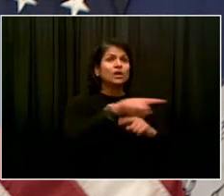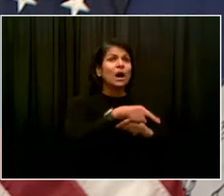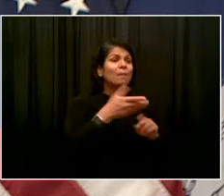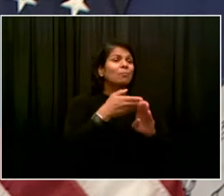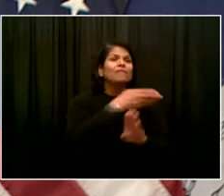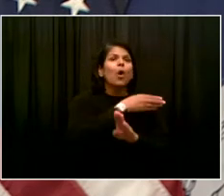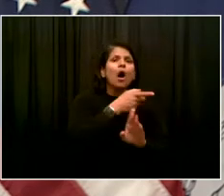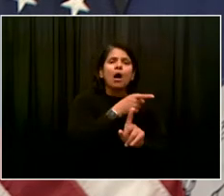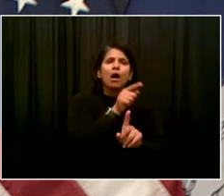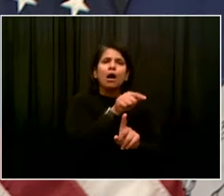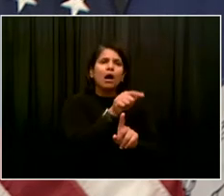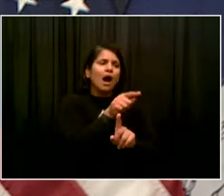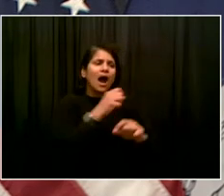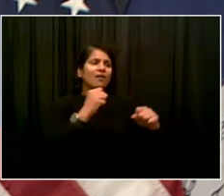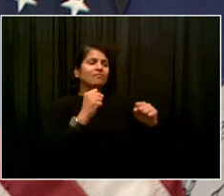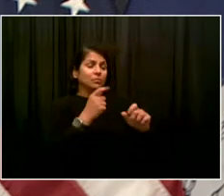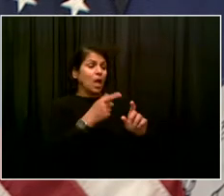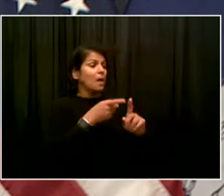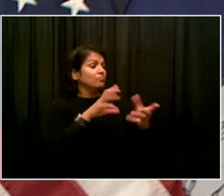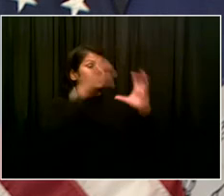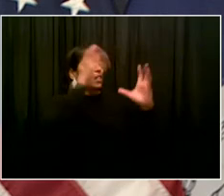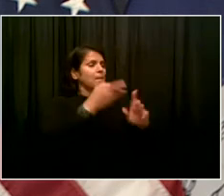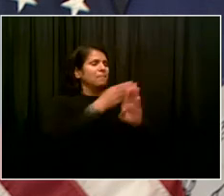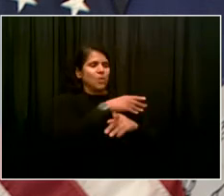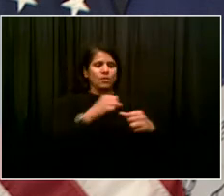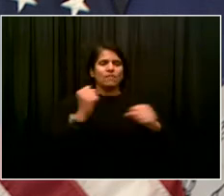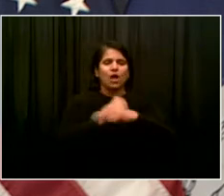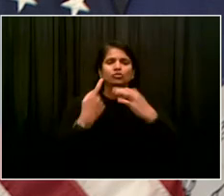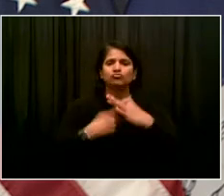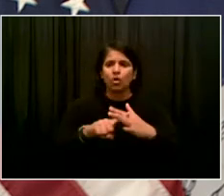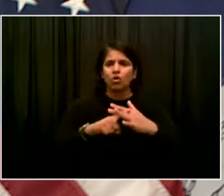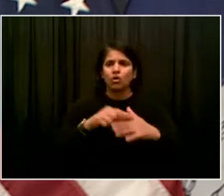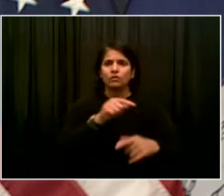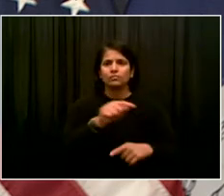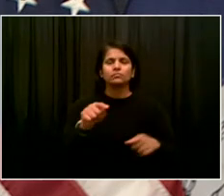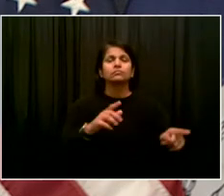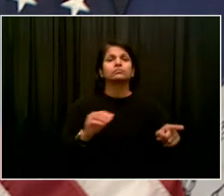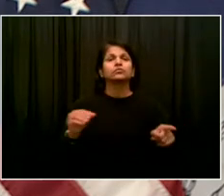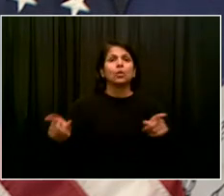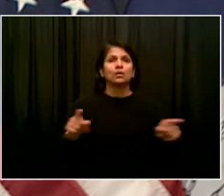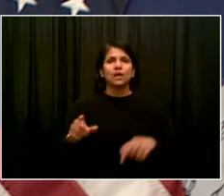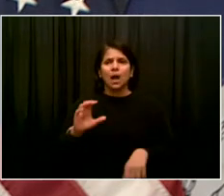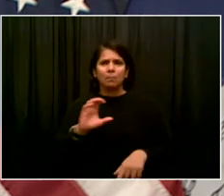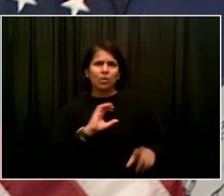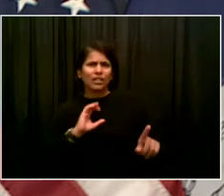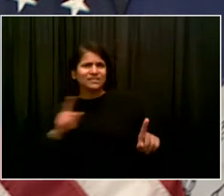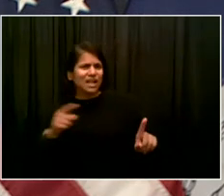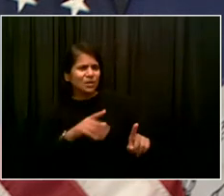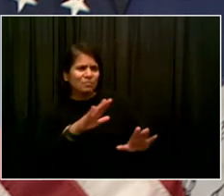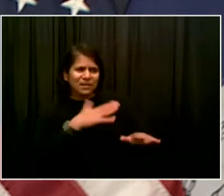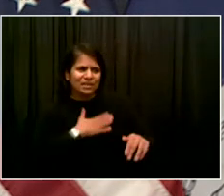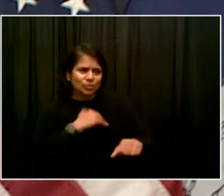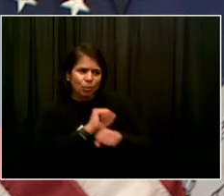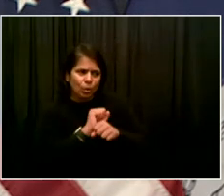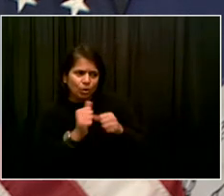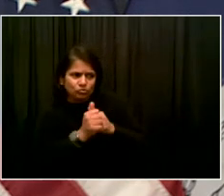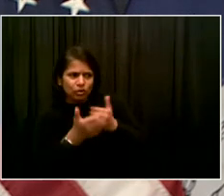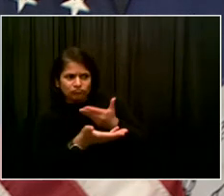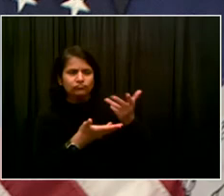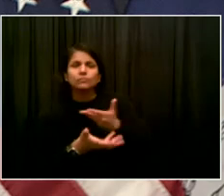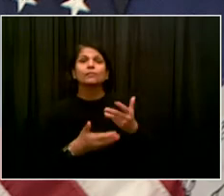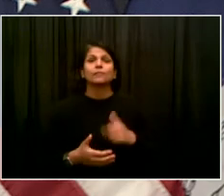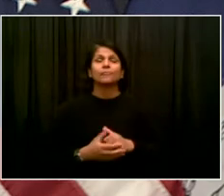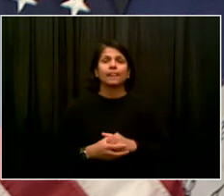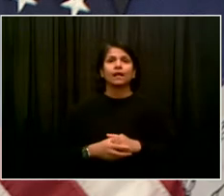73rd Precinct, and who we had a chance to make a video on. His whole thing is the Brownsville Safety Alliance, which is a collaboration